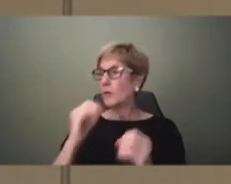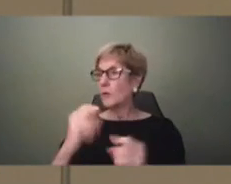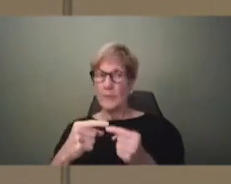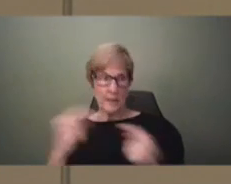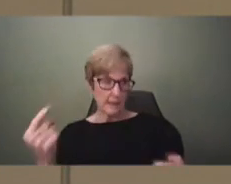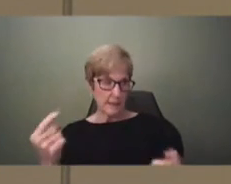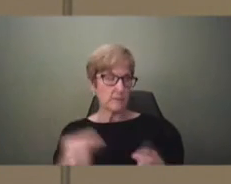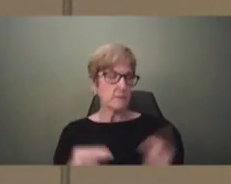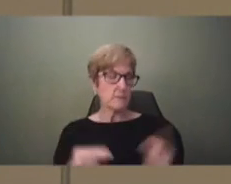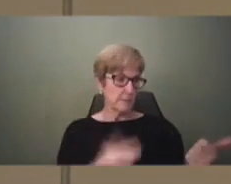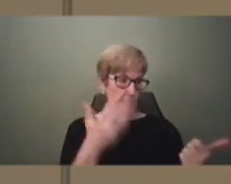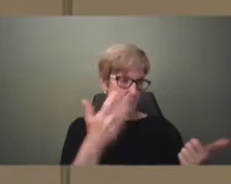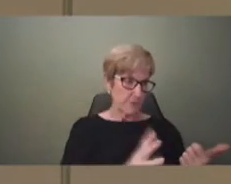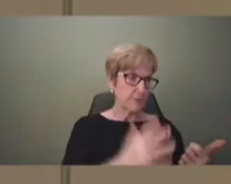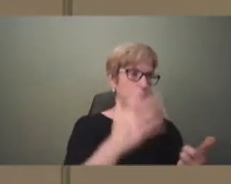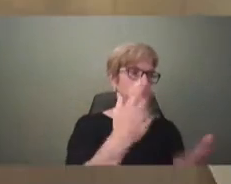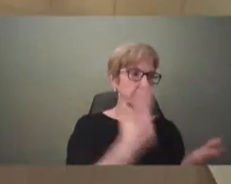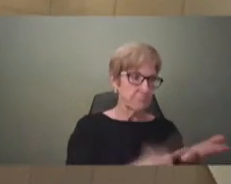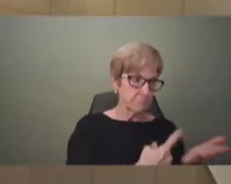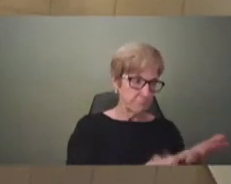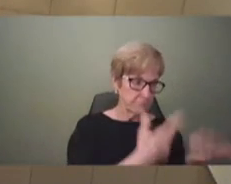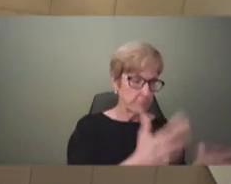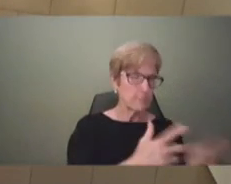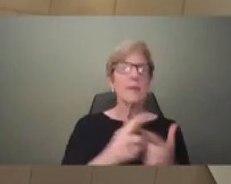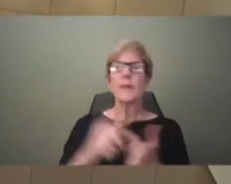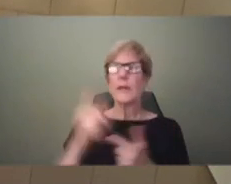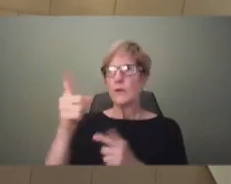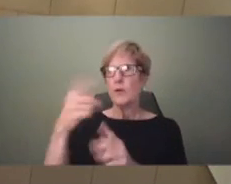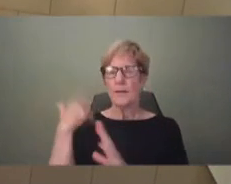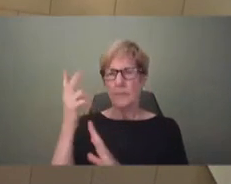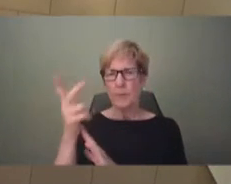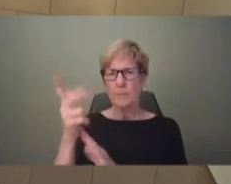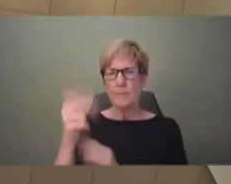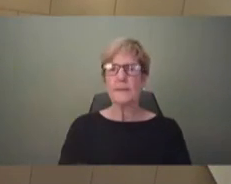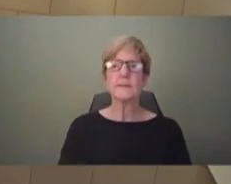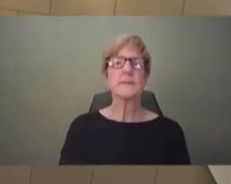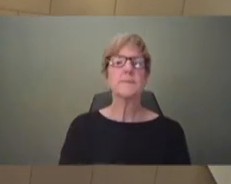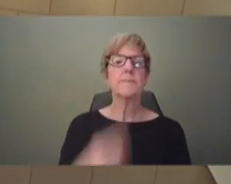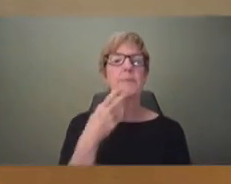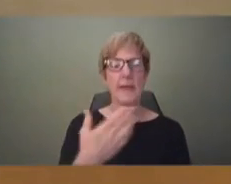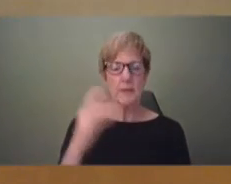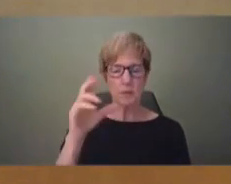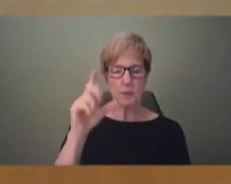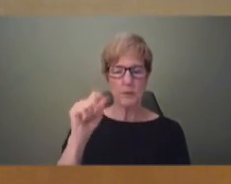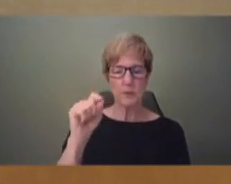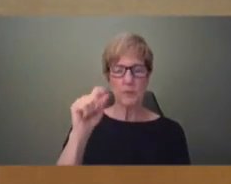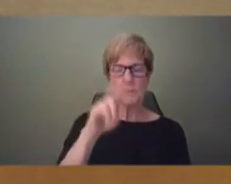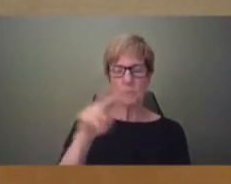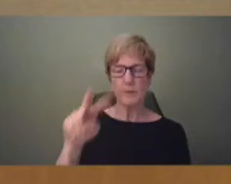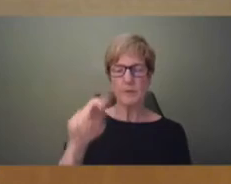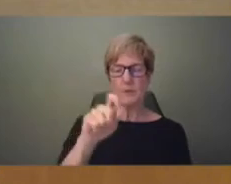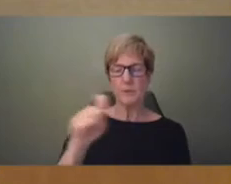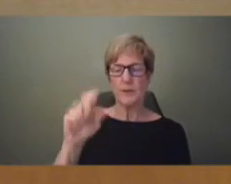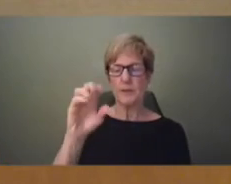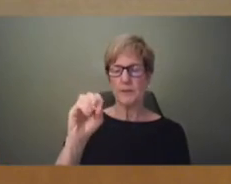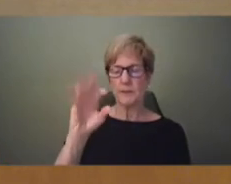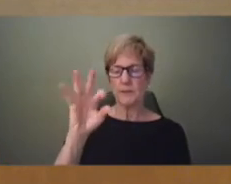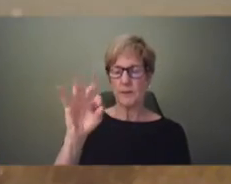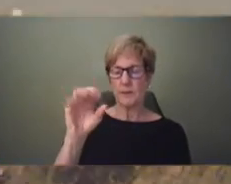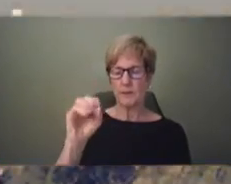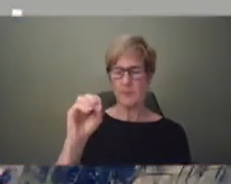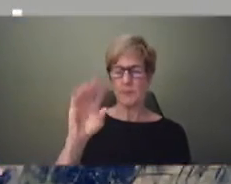presentation Mr Ferguson you'll have three minutes all right thank you mayor PRM 2022 090 4.2 Acres on Harris Boulevard just